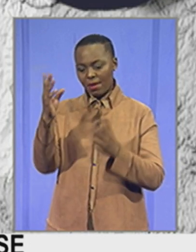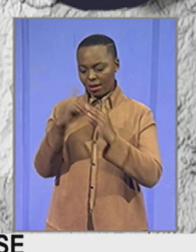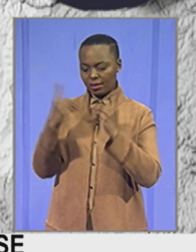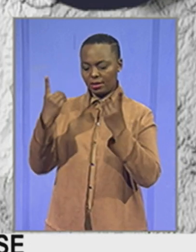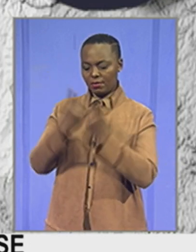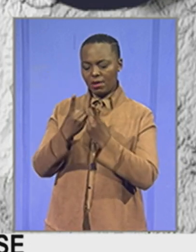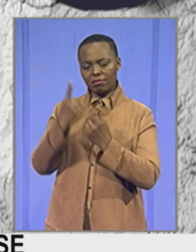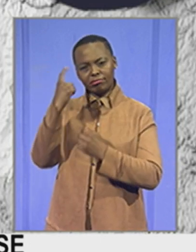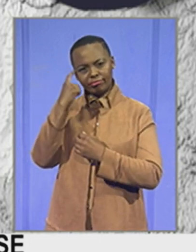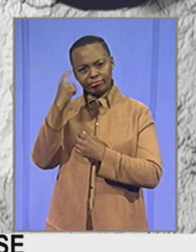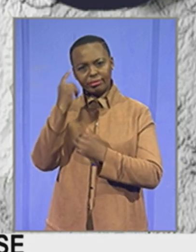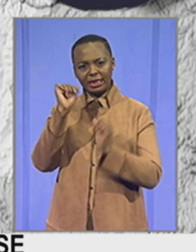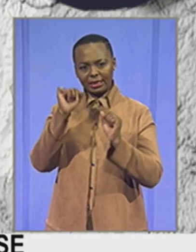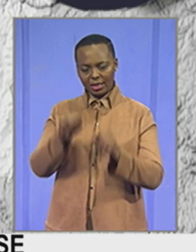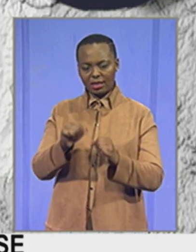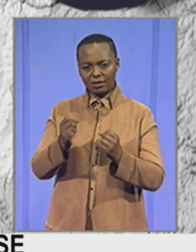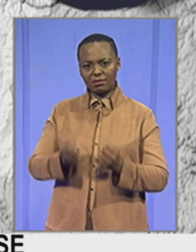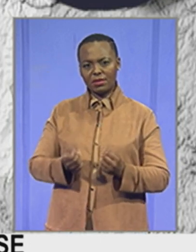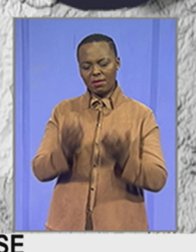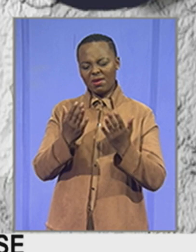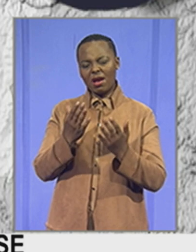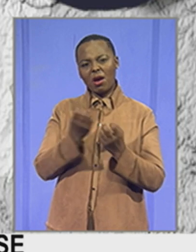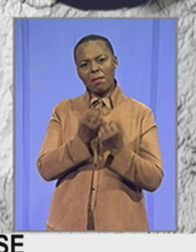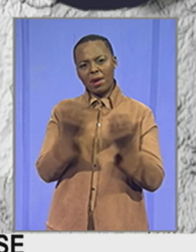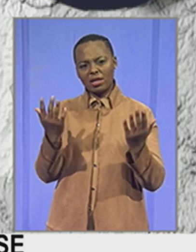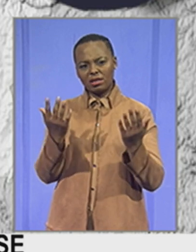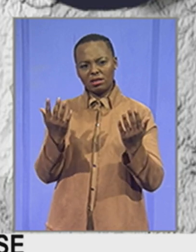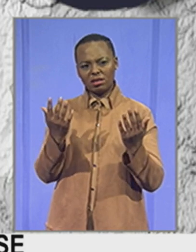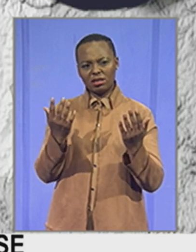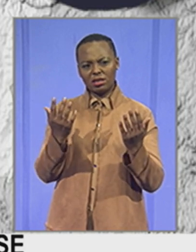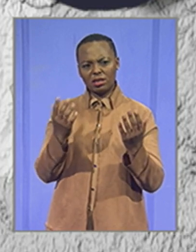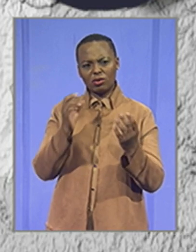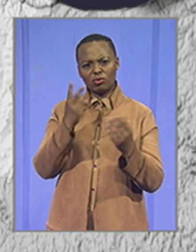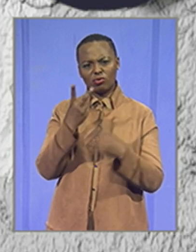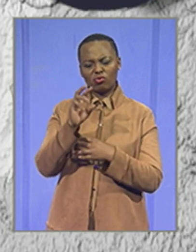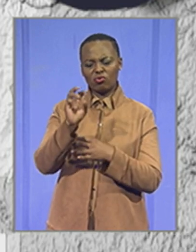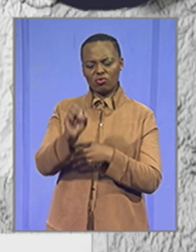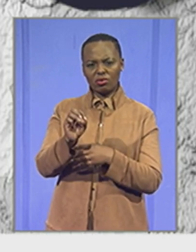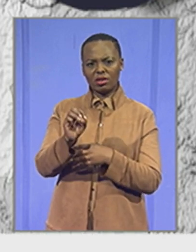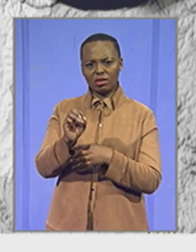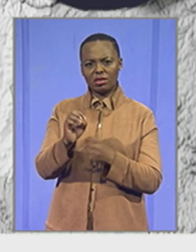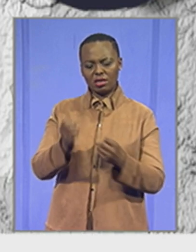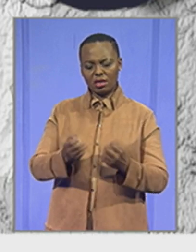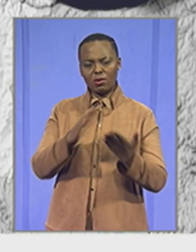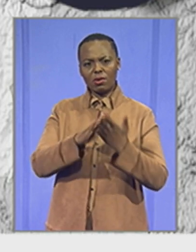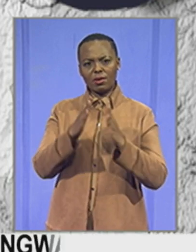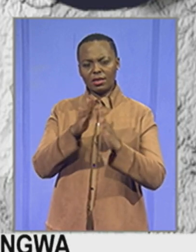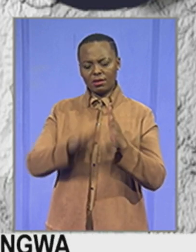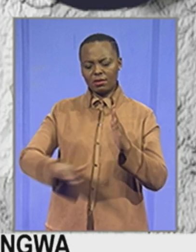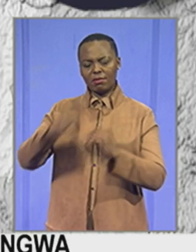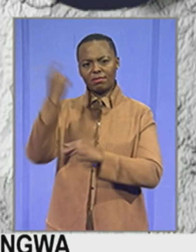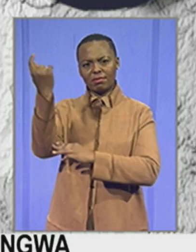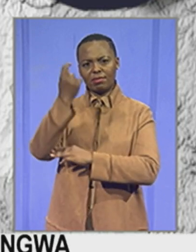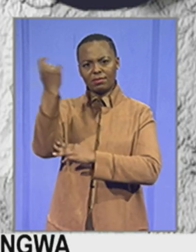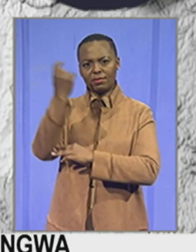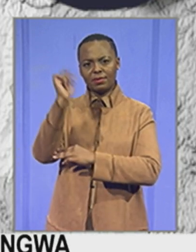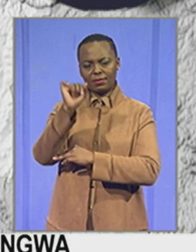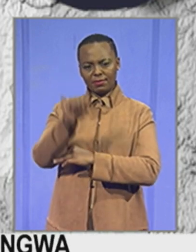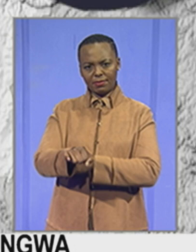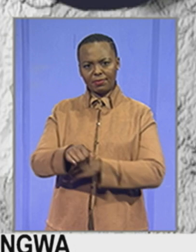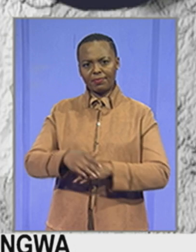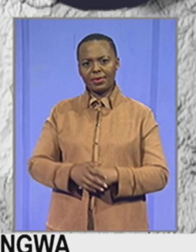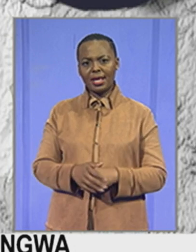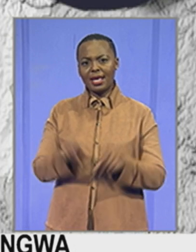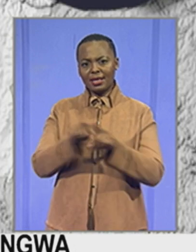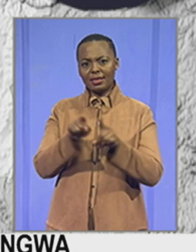jalo dikaraki jaaka o tlhalositse di le 20 tse e leng gore di abetse baagi ba metsemagae o setse mo buile ka yone,